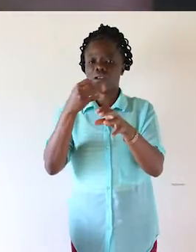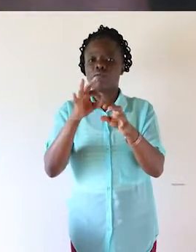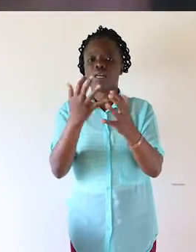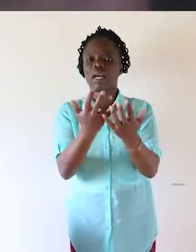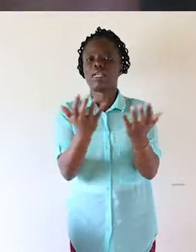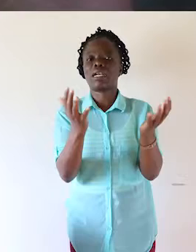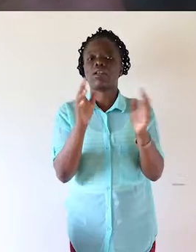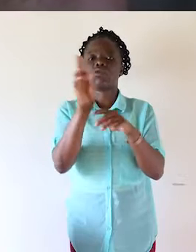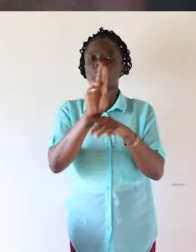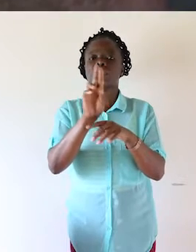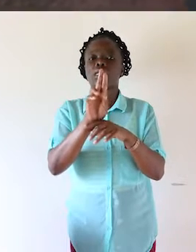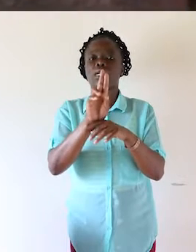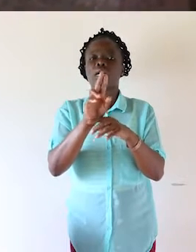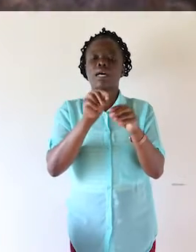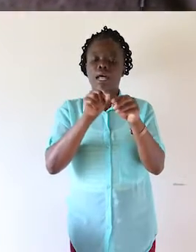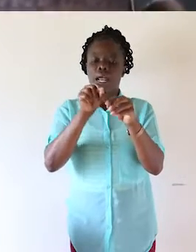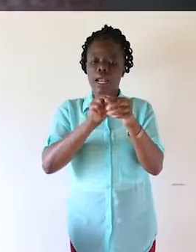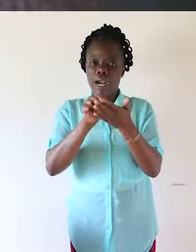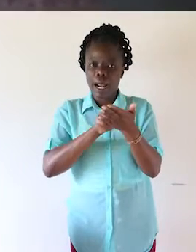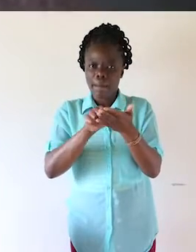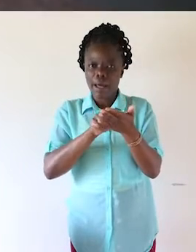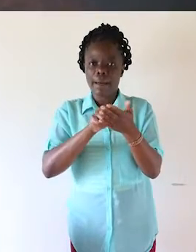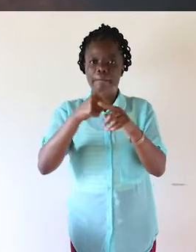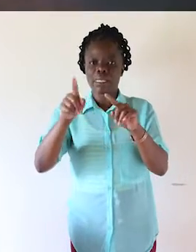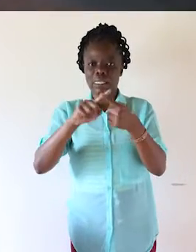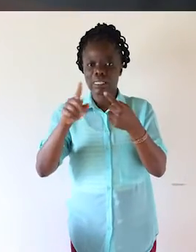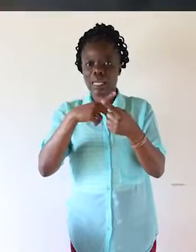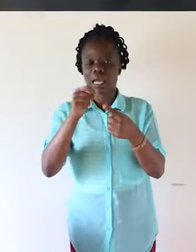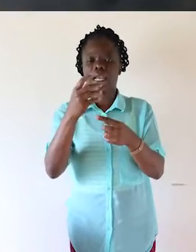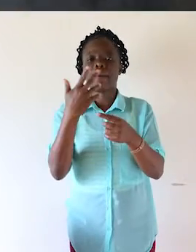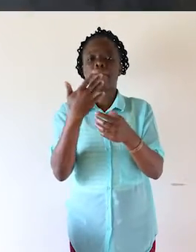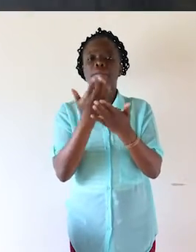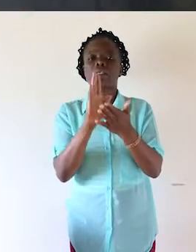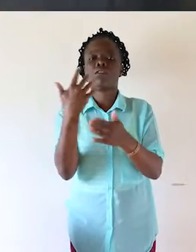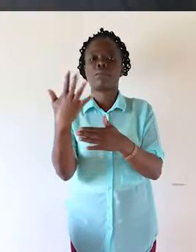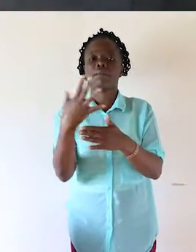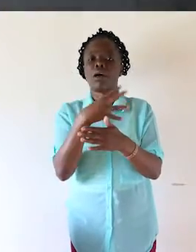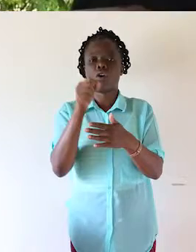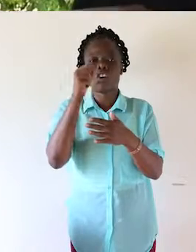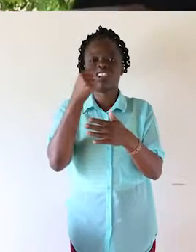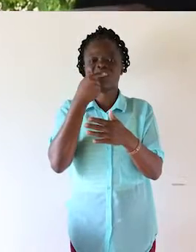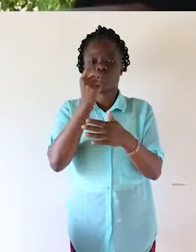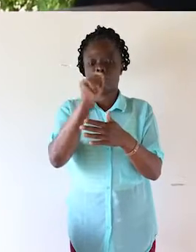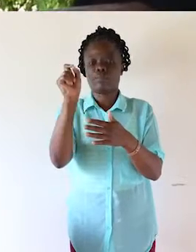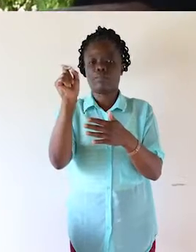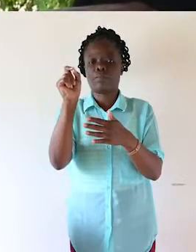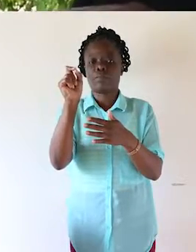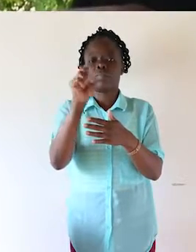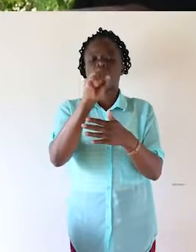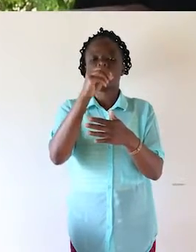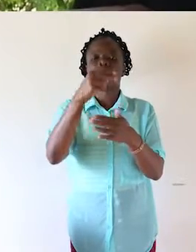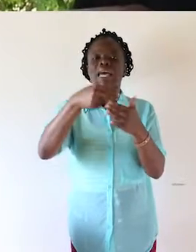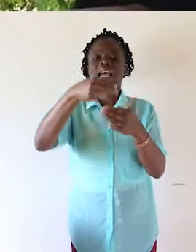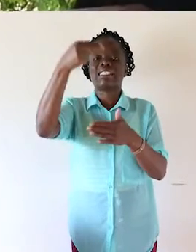cutlery using rubber, pencils, and a piece of paper or chalkboard. So the